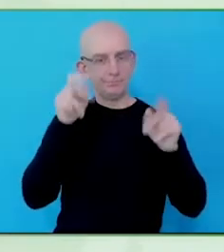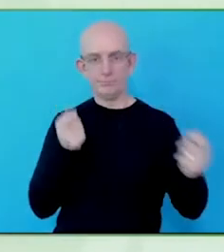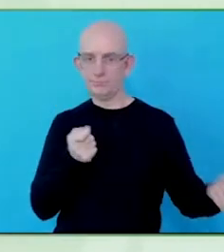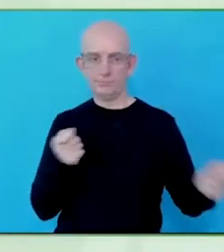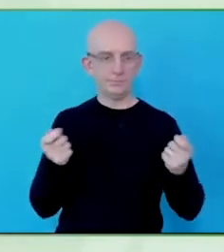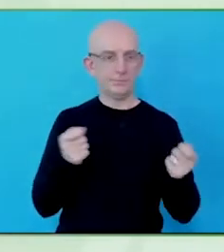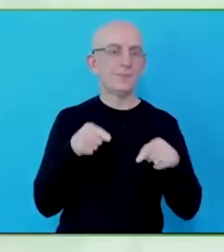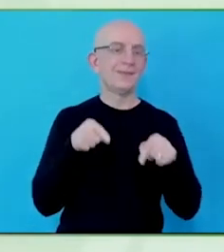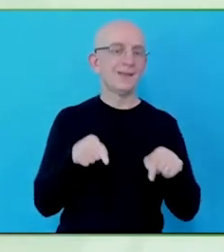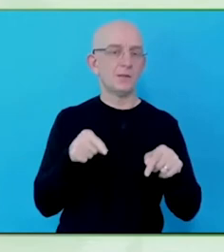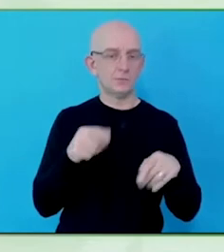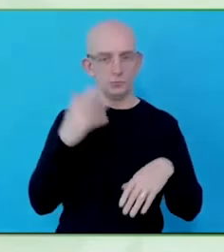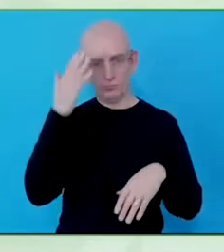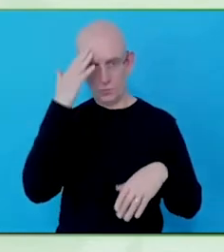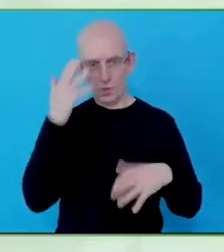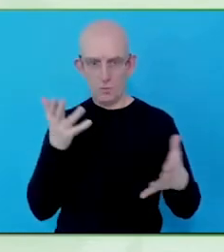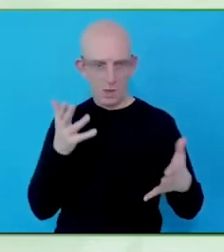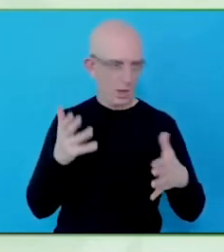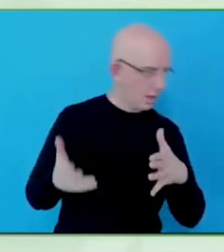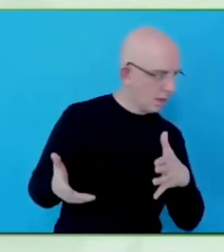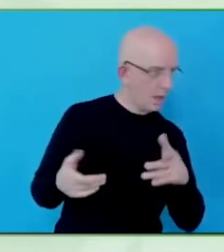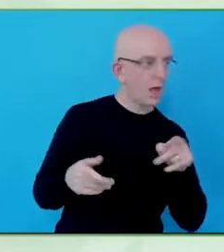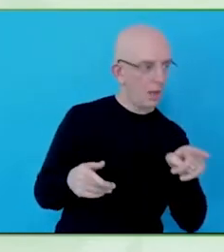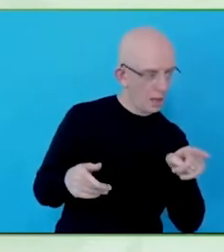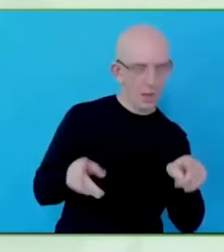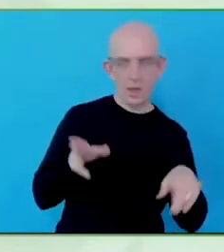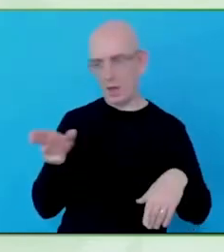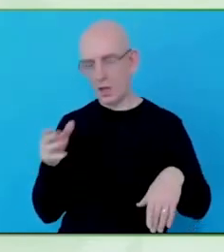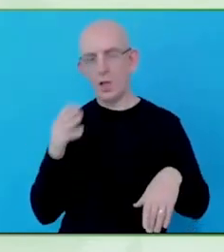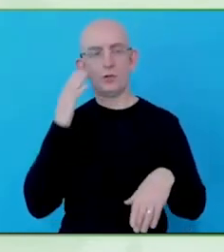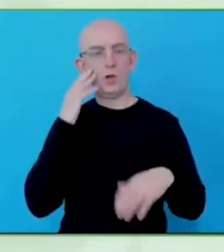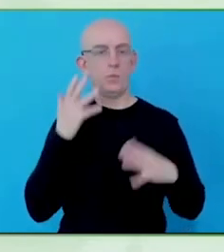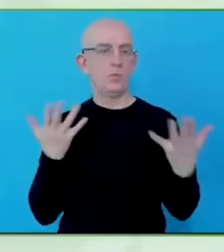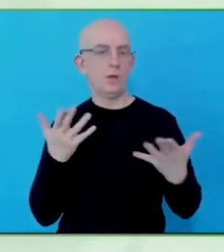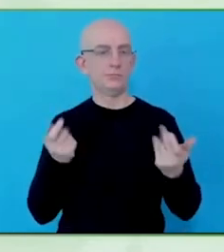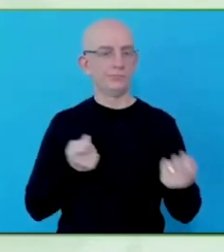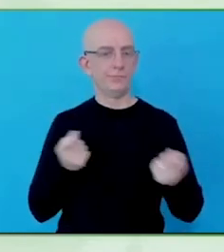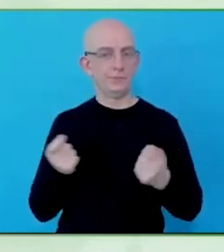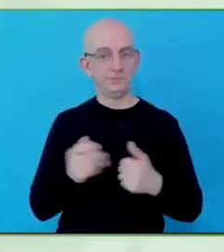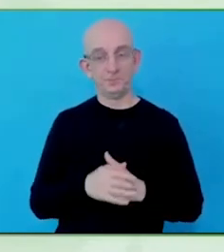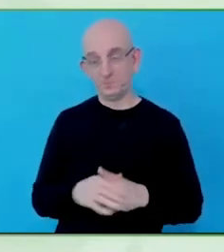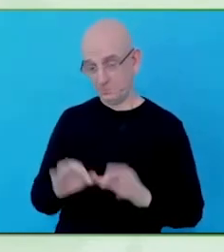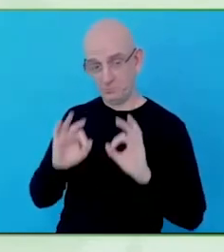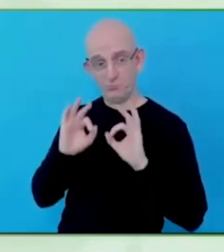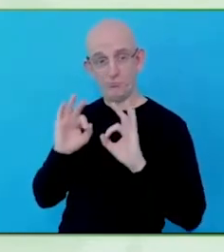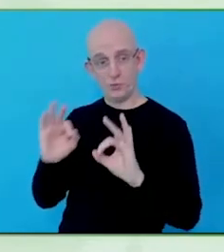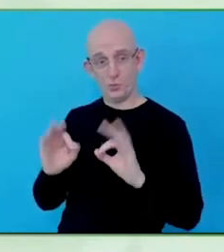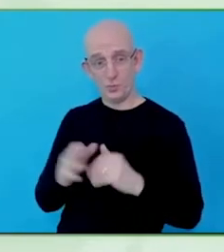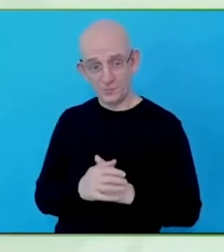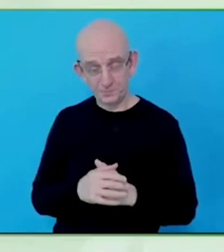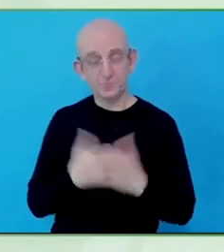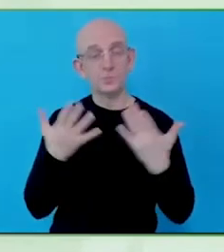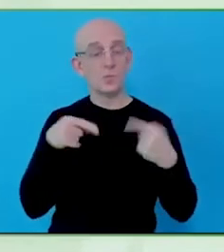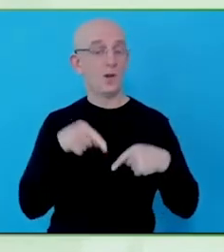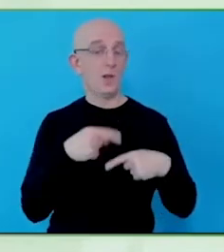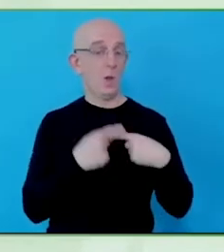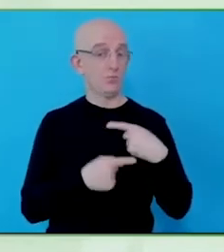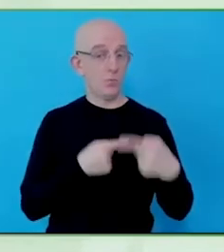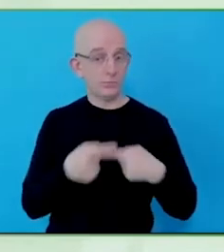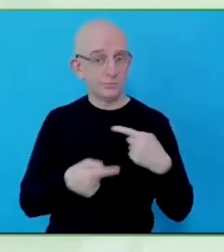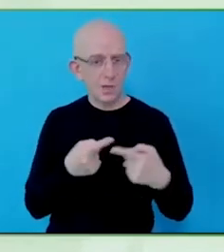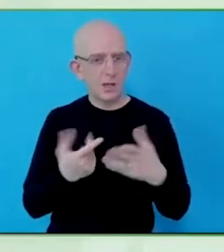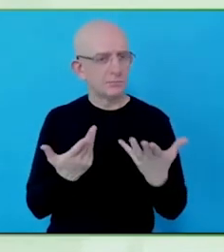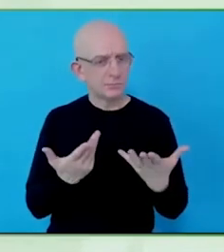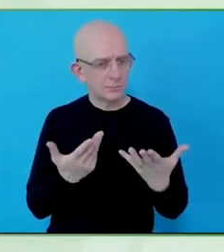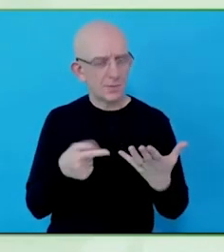by the legal framework, and how much is driven by demand from pressure groups, from peer groups, from the market, under quotes?